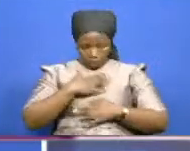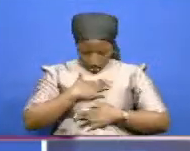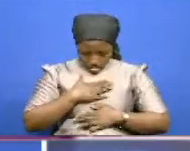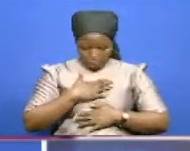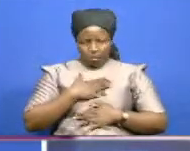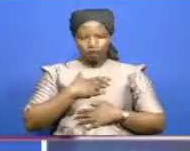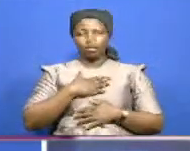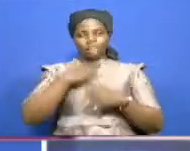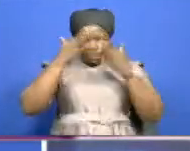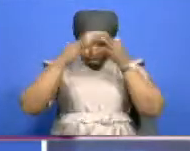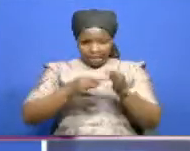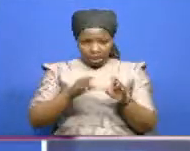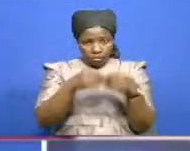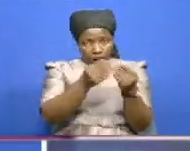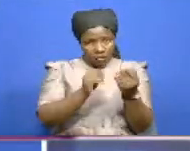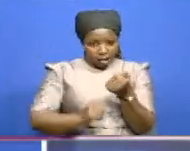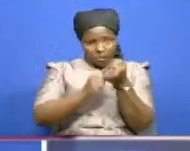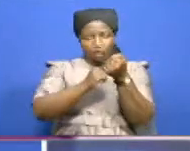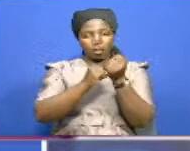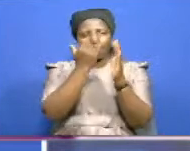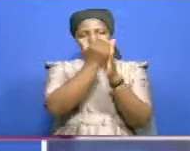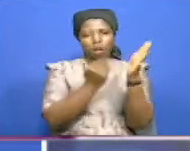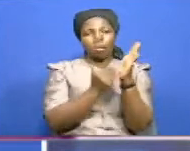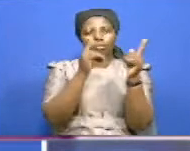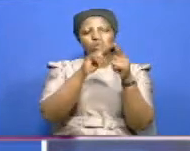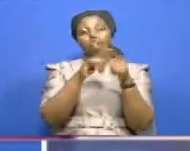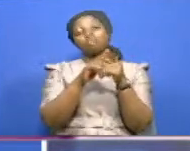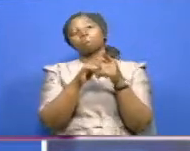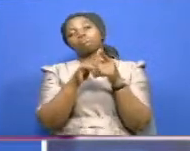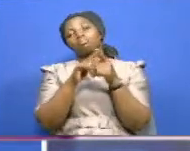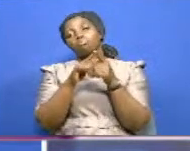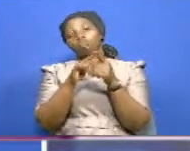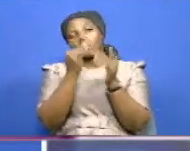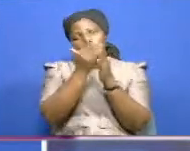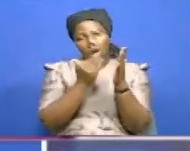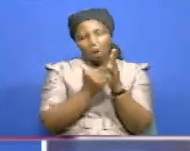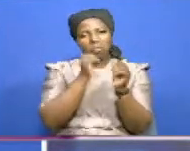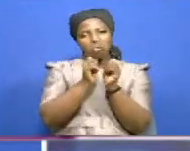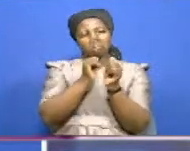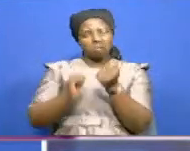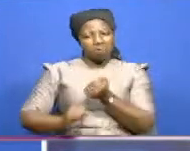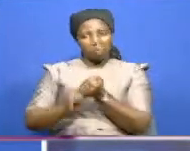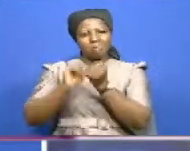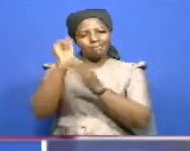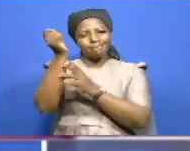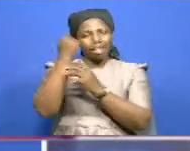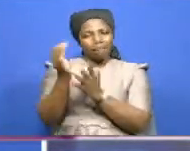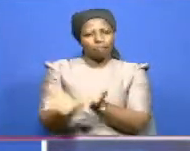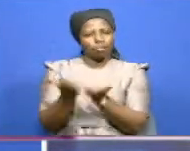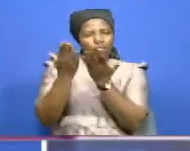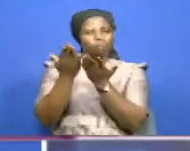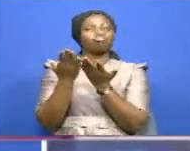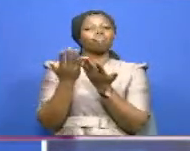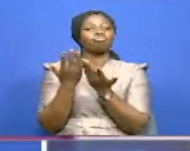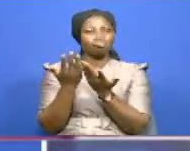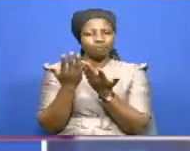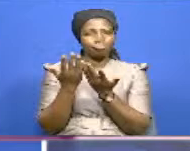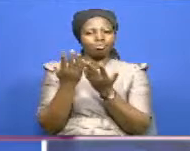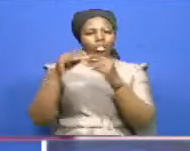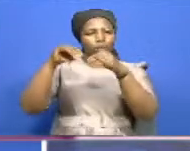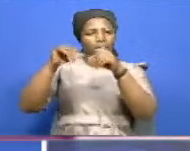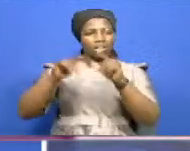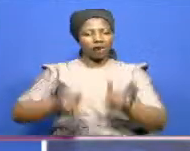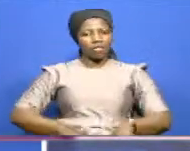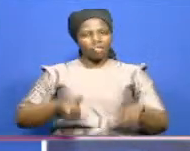voice and support initiatives that will steer Kenya to reduce incidence and mortality as well as improve the quality